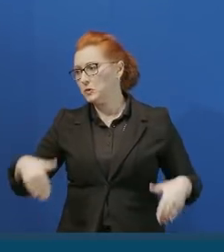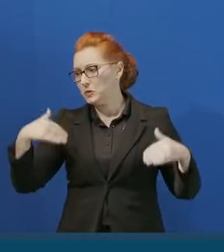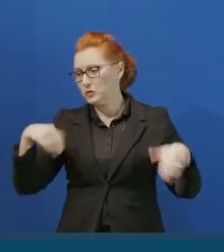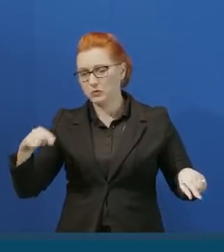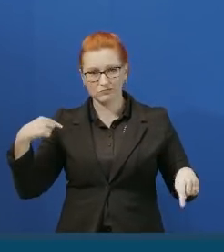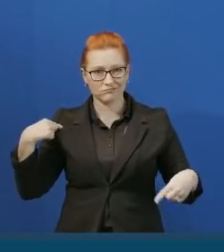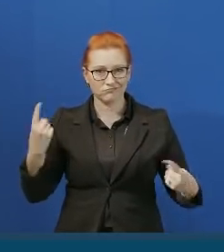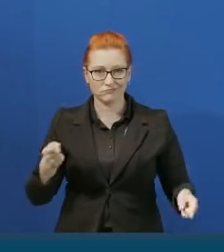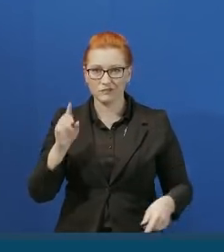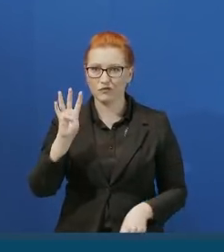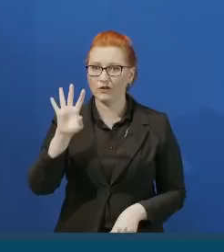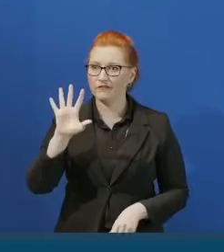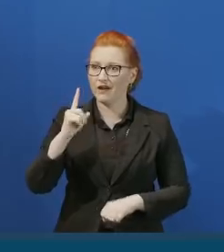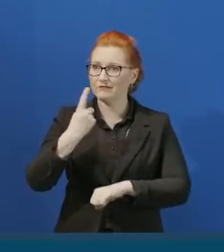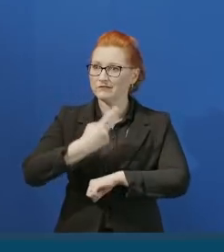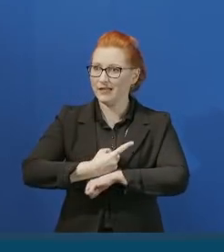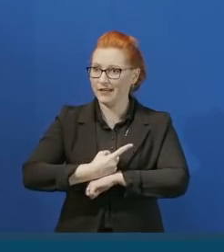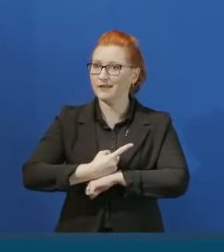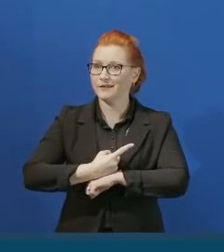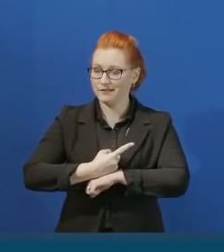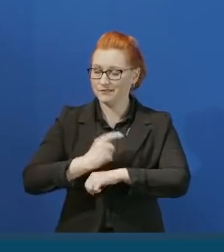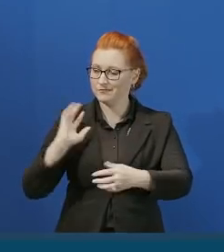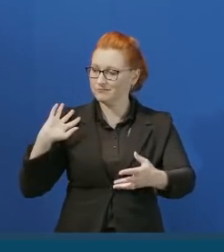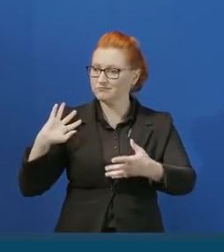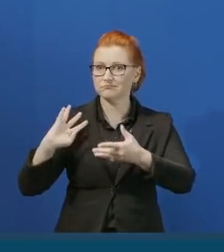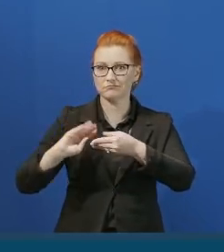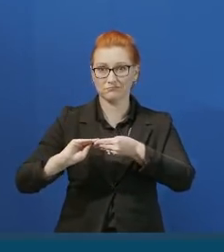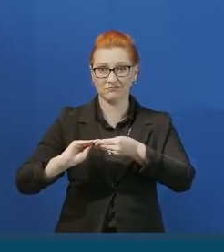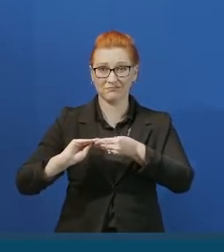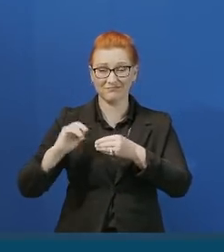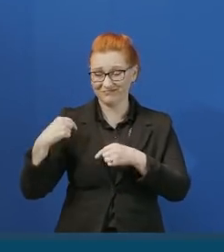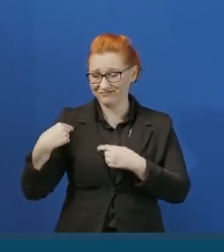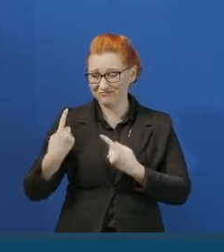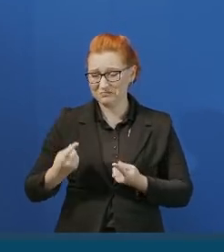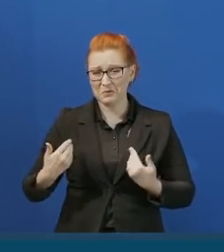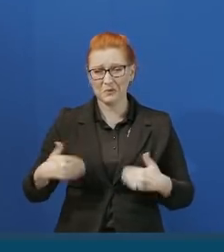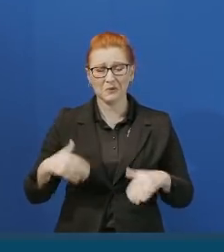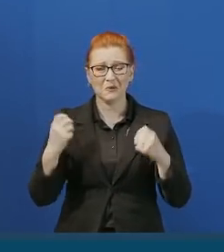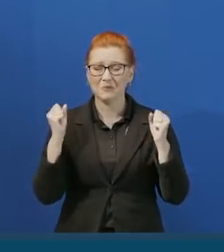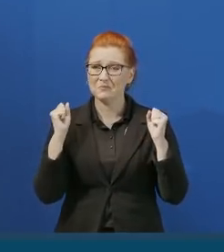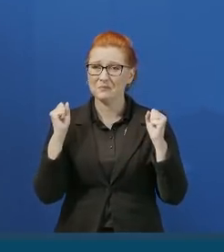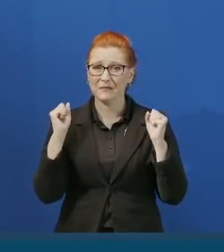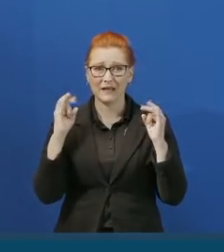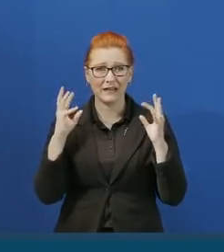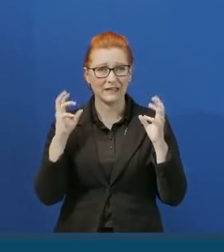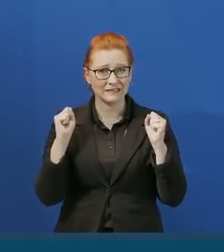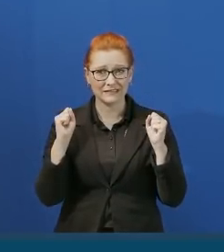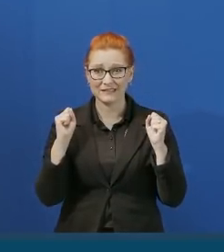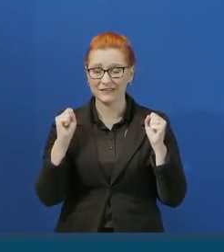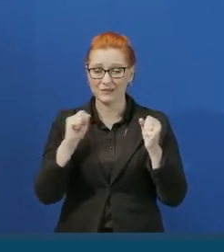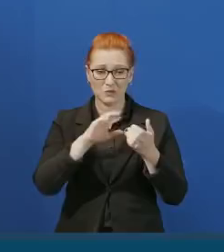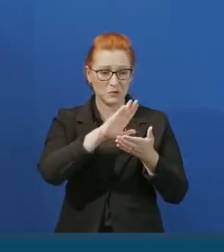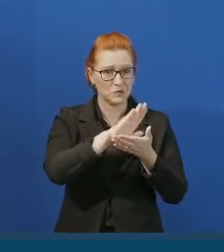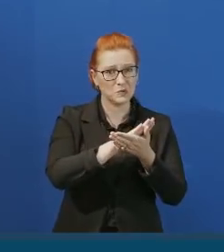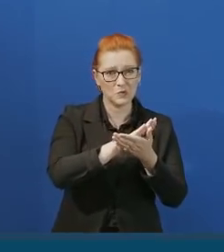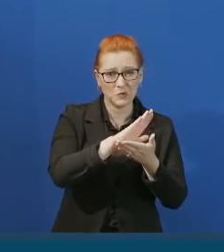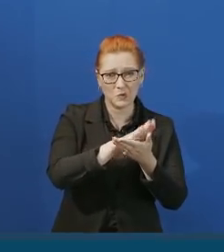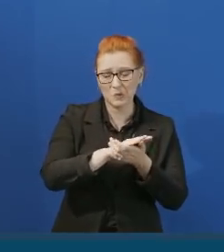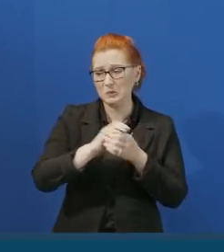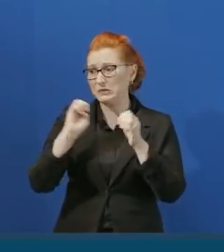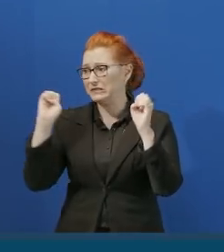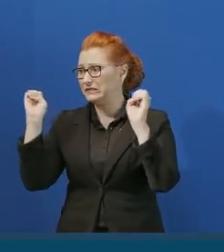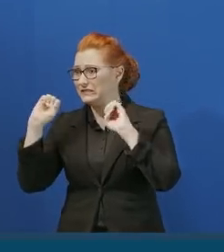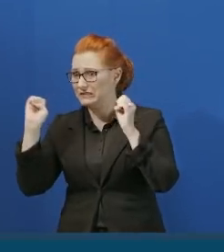It's been an incredible couple months, from Easter to school to